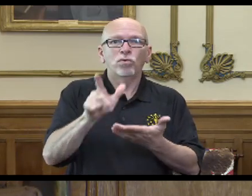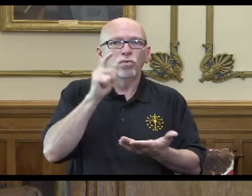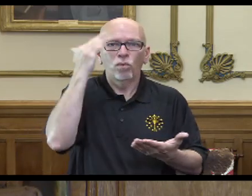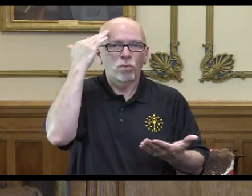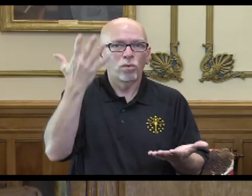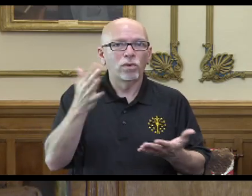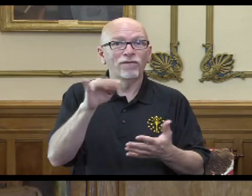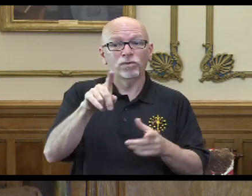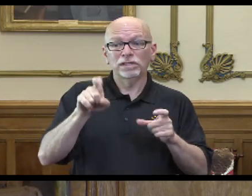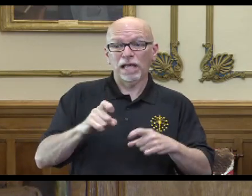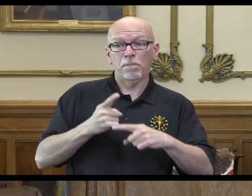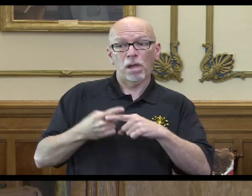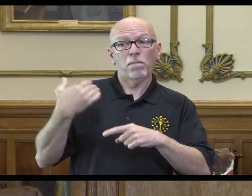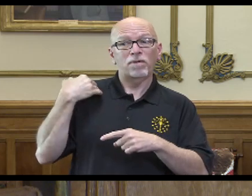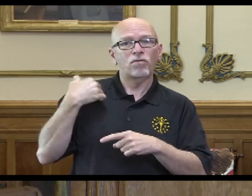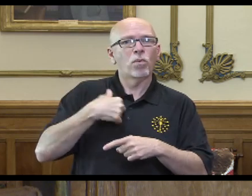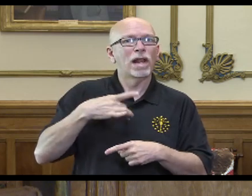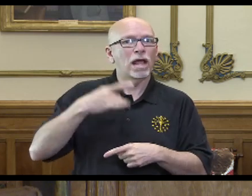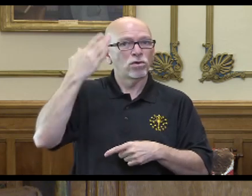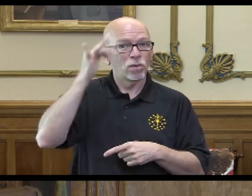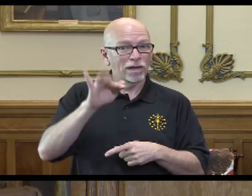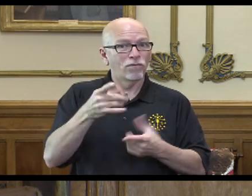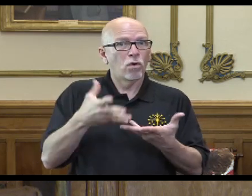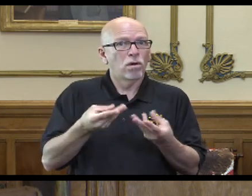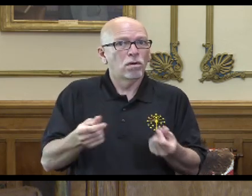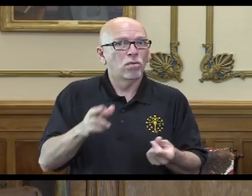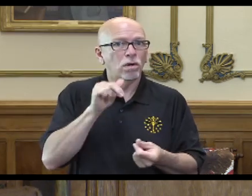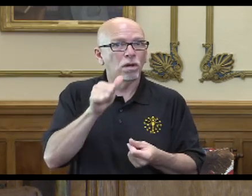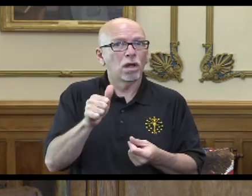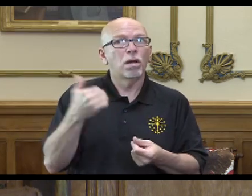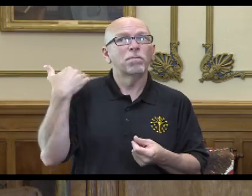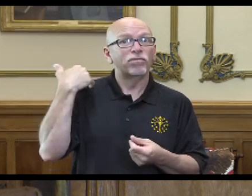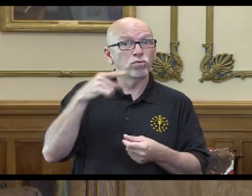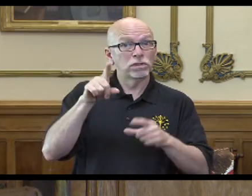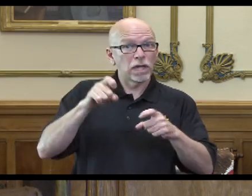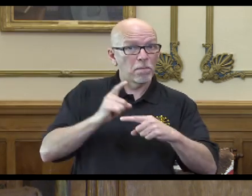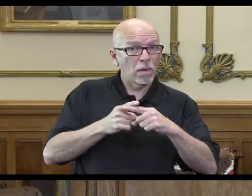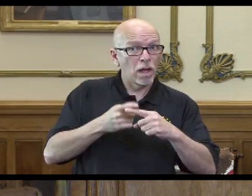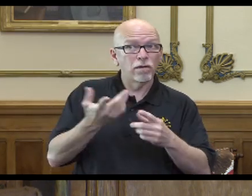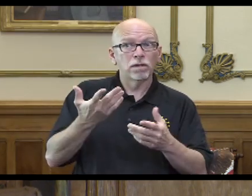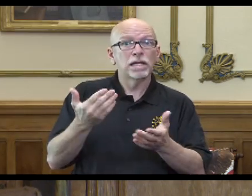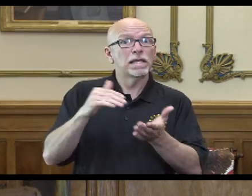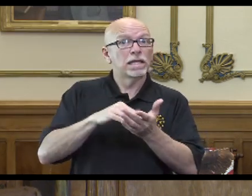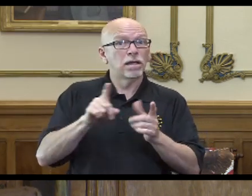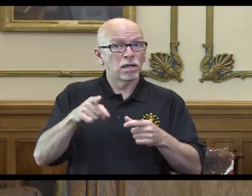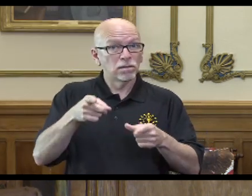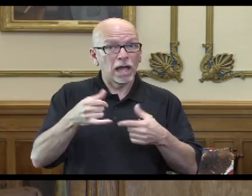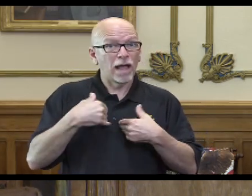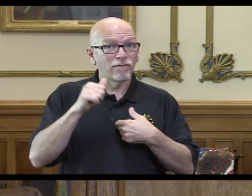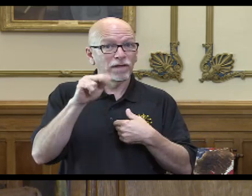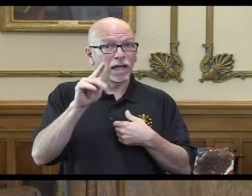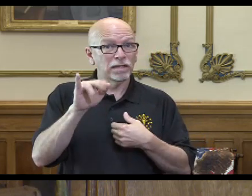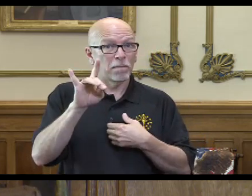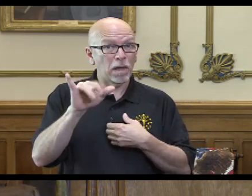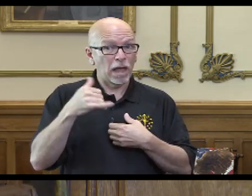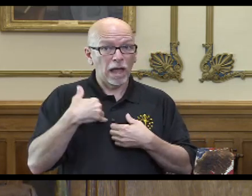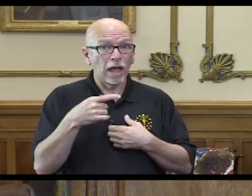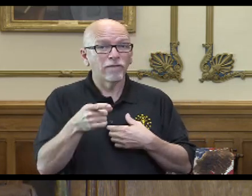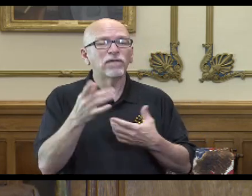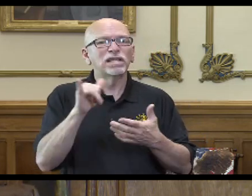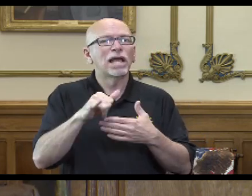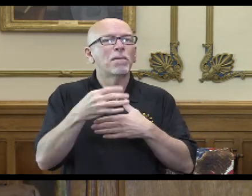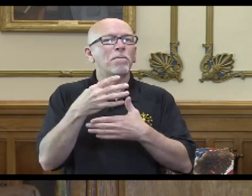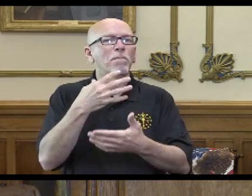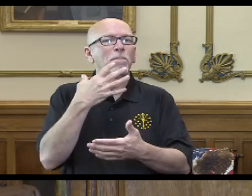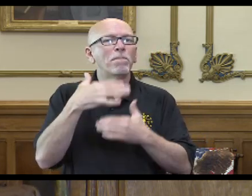if you tested positive, we'd love to know. In the past, if you tested positive, were your antibodies now positive? So that's the blood test